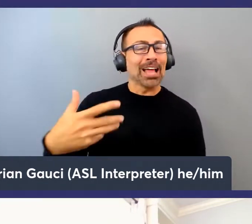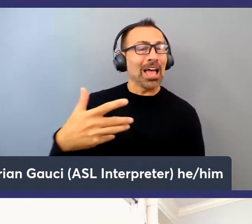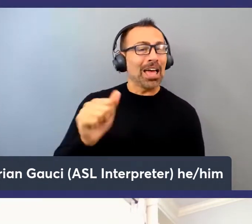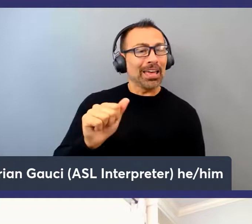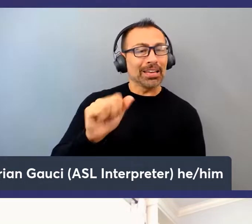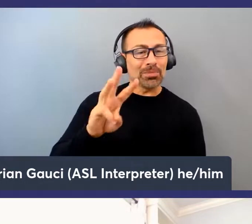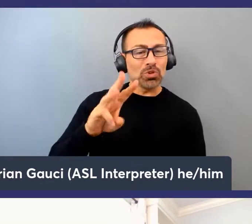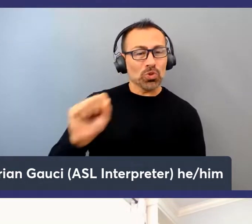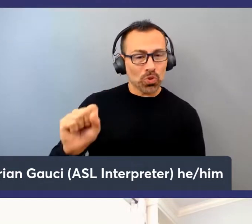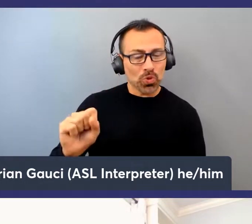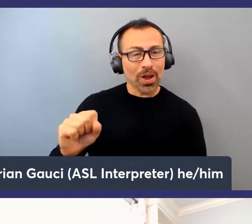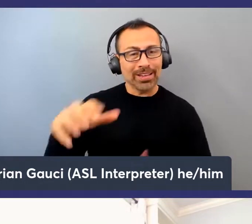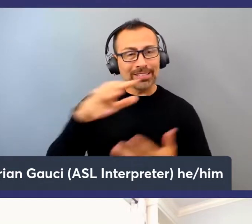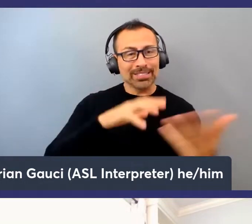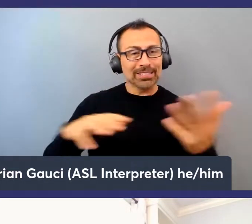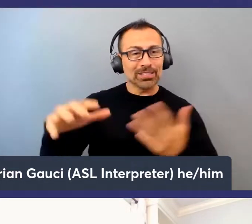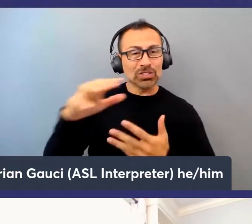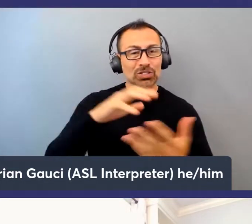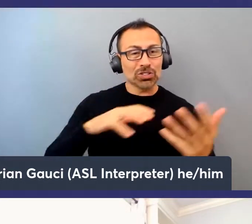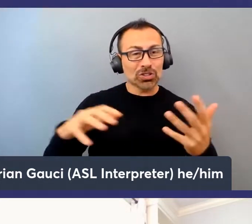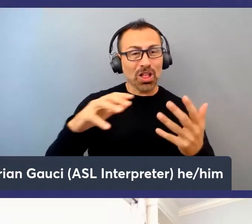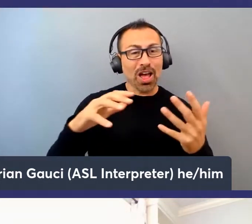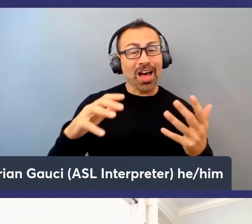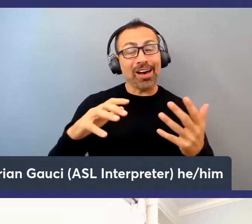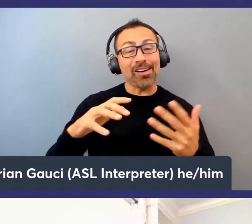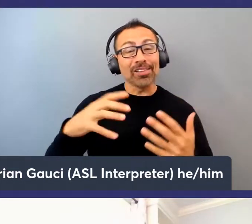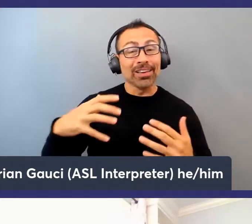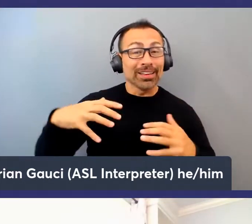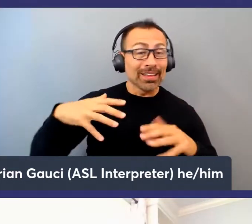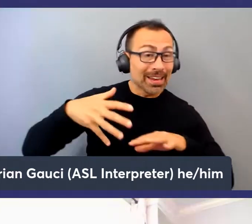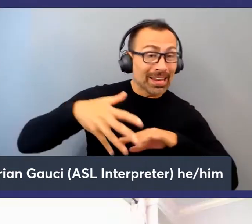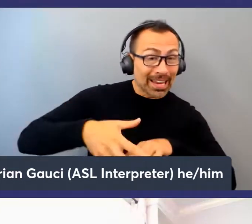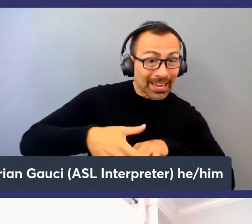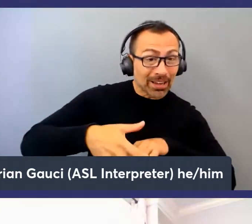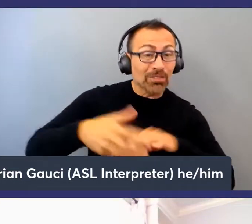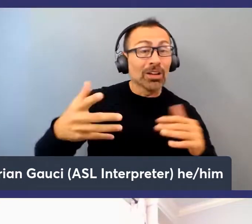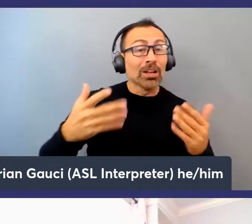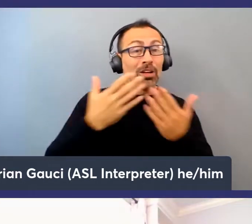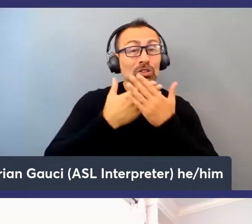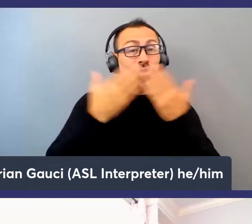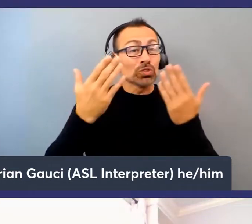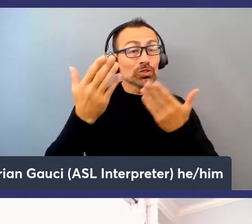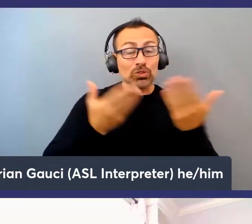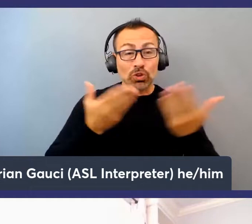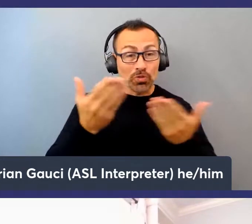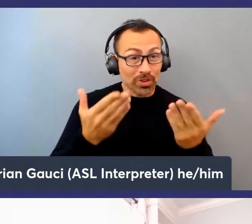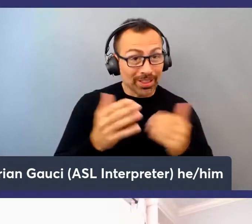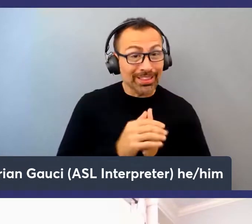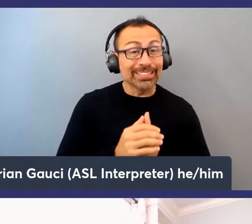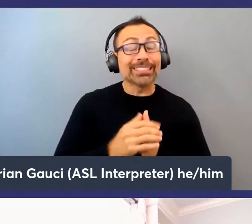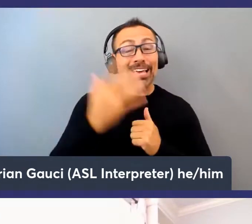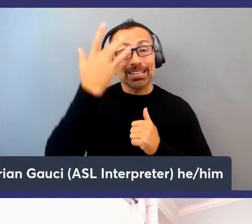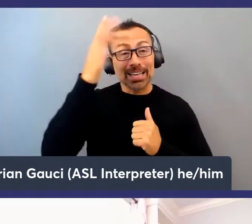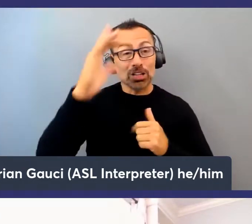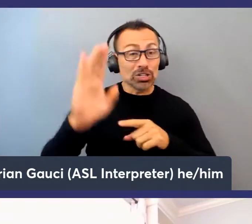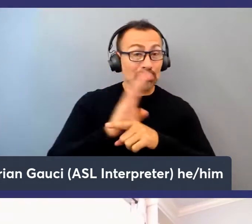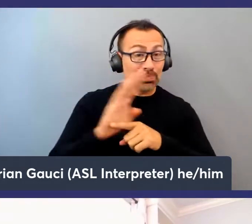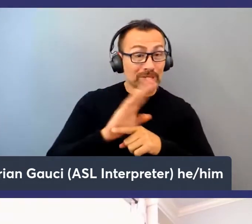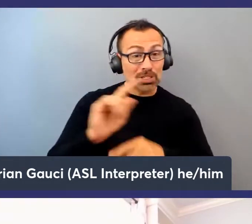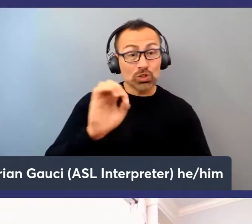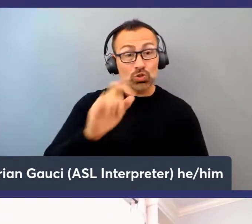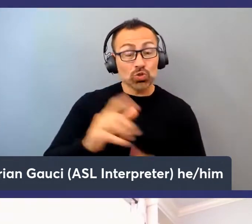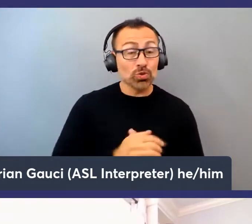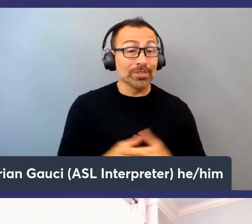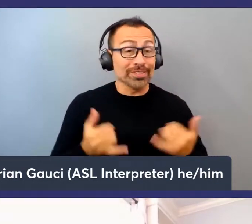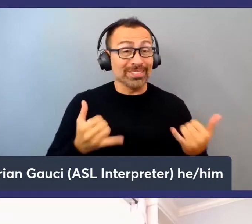native, serverless, and self-service business intelligence tool. So nowadays, like a lot of companies and organizations